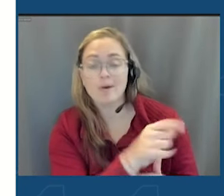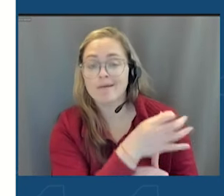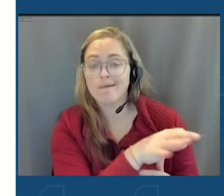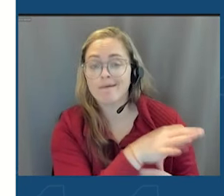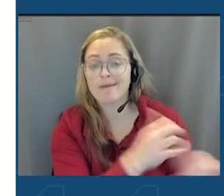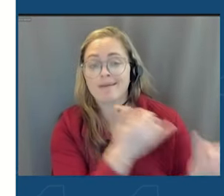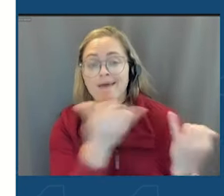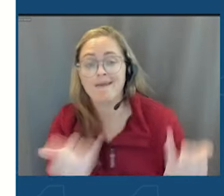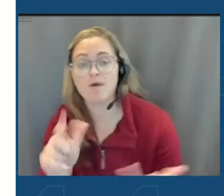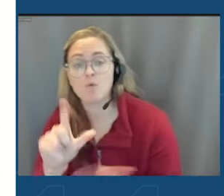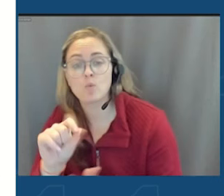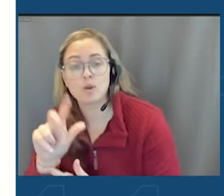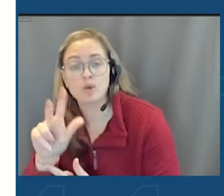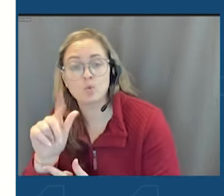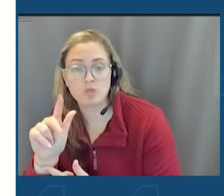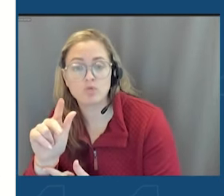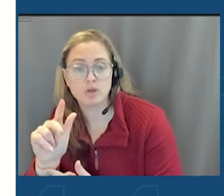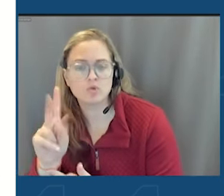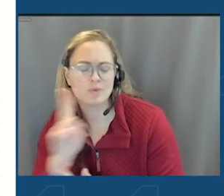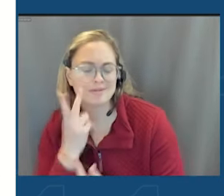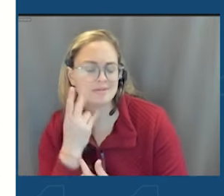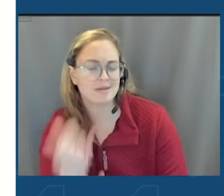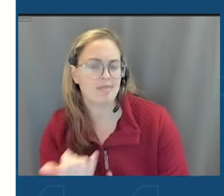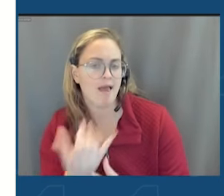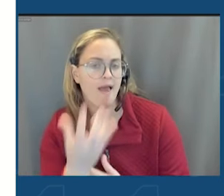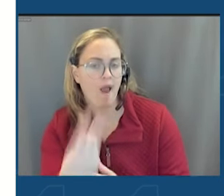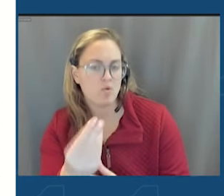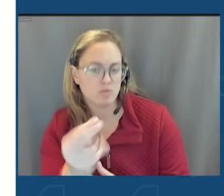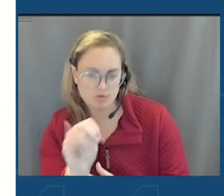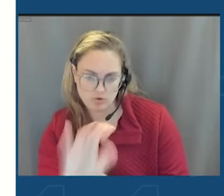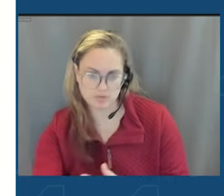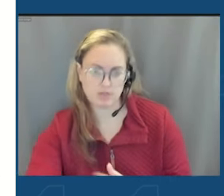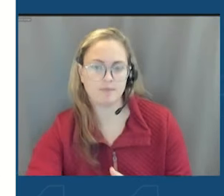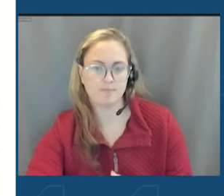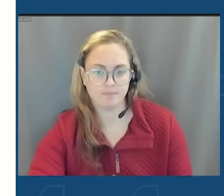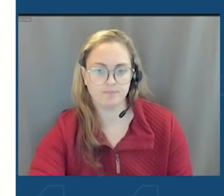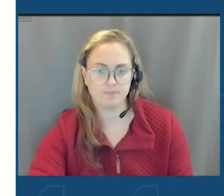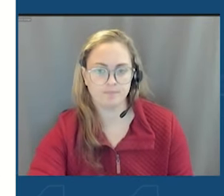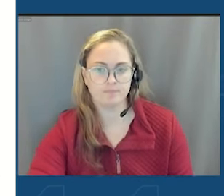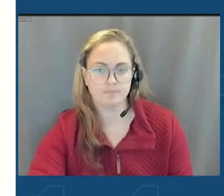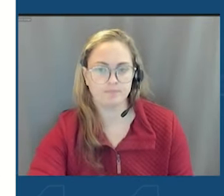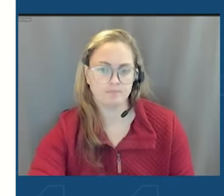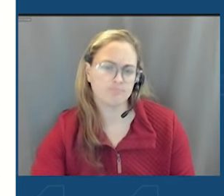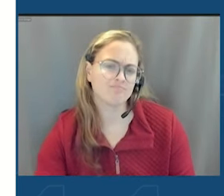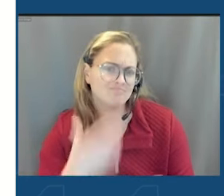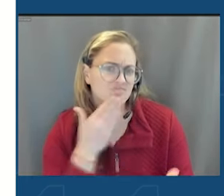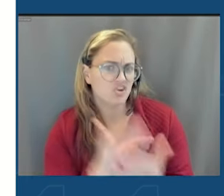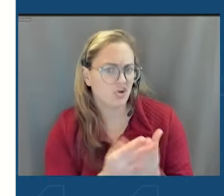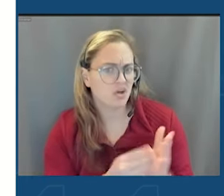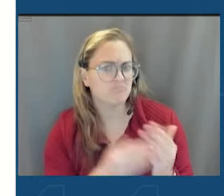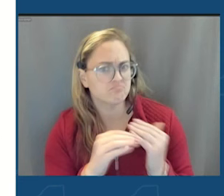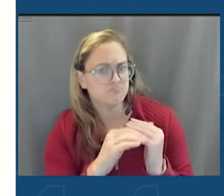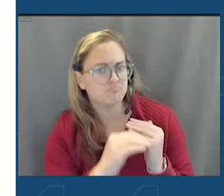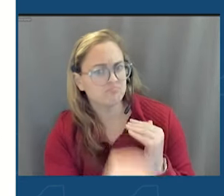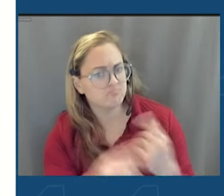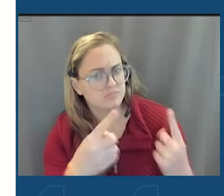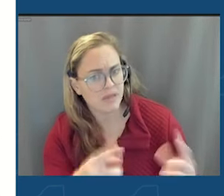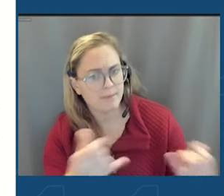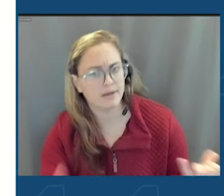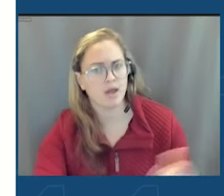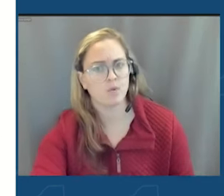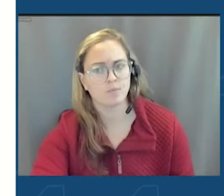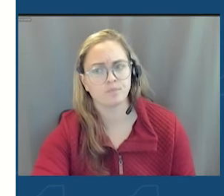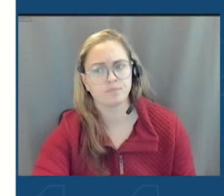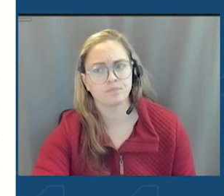in 2023. So again, that's outside of New York City. Very good trend that we're heading on right now. And I know